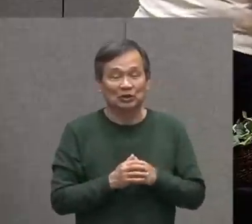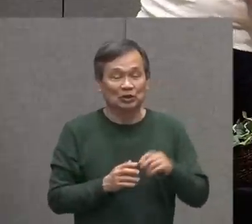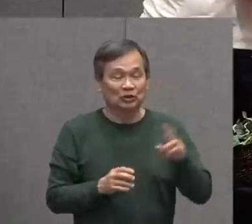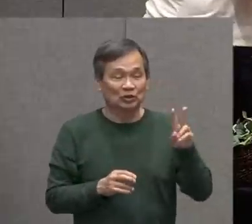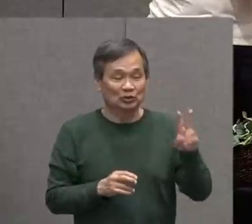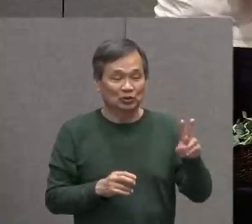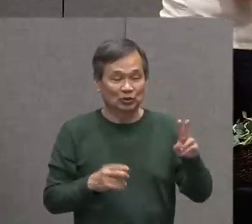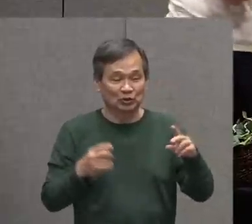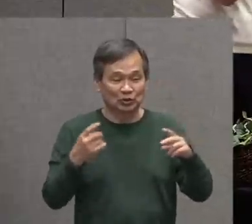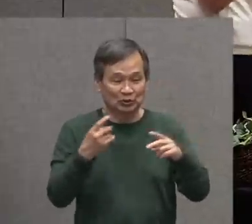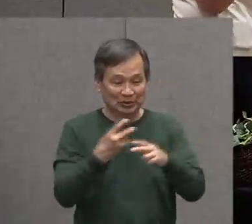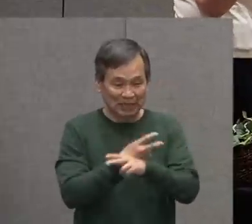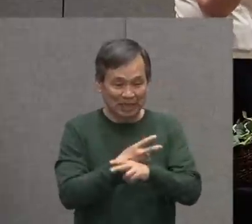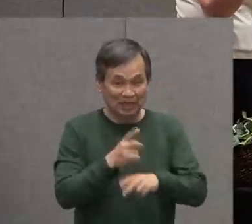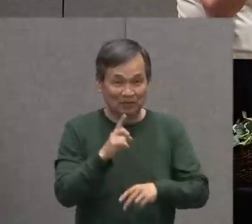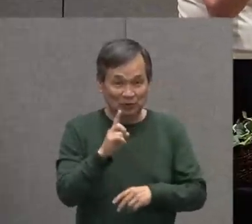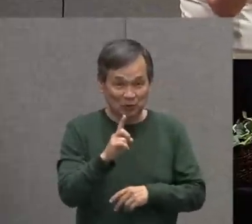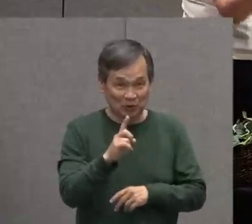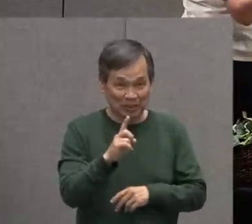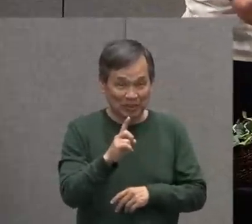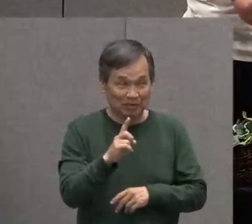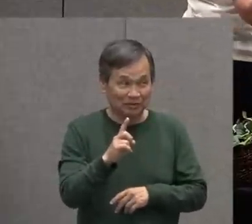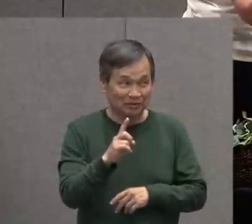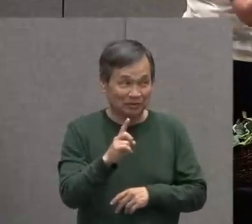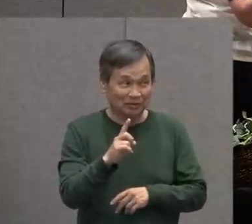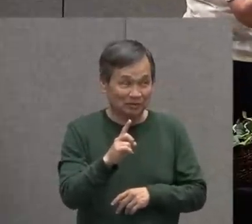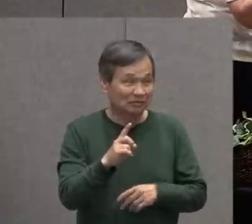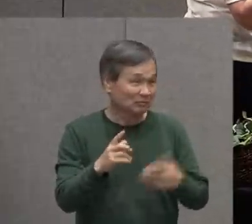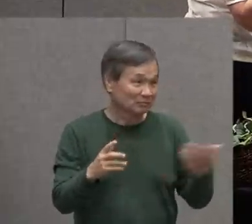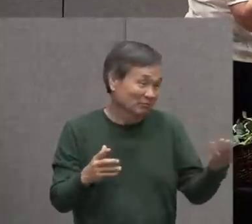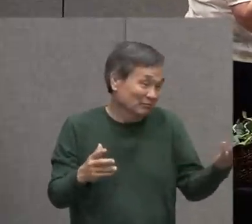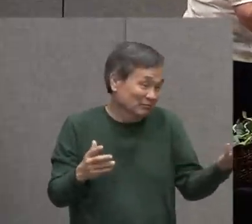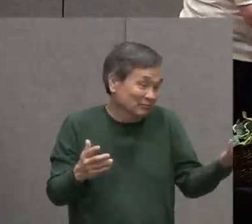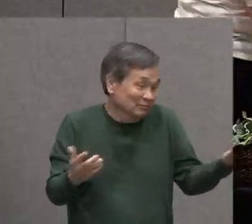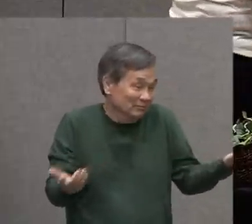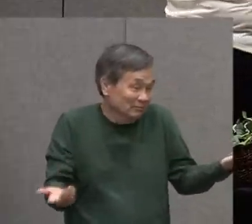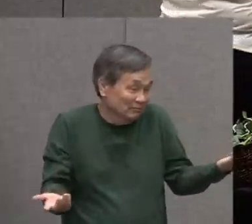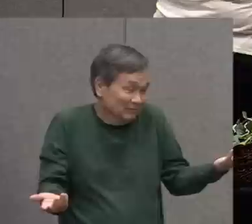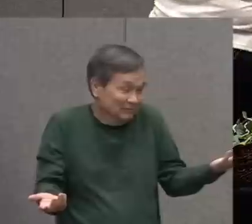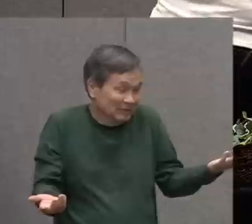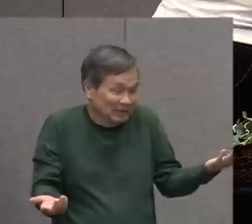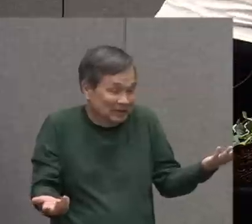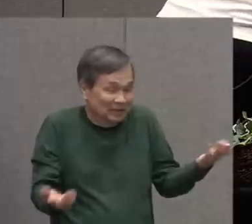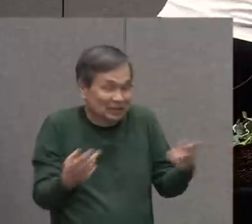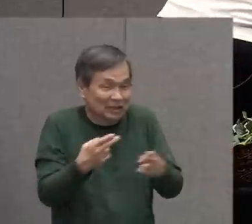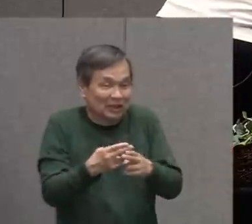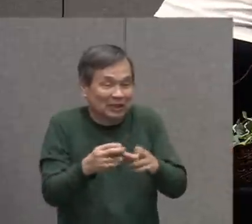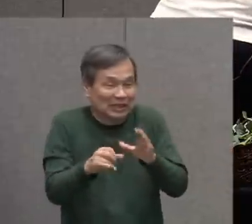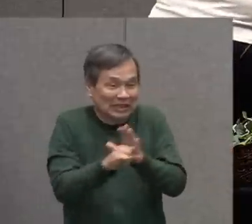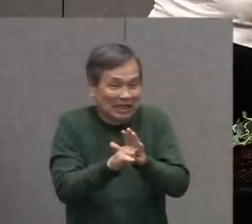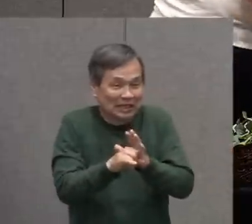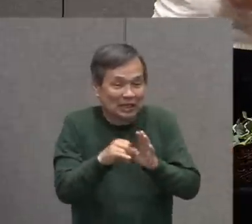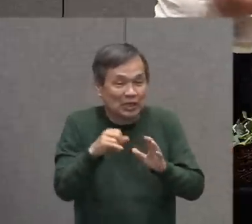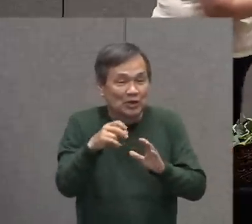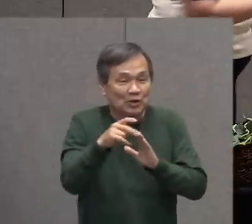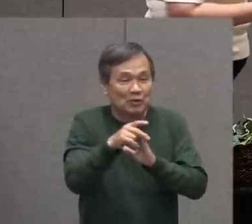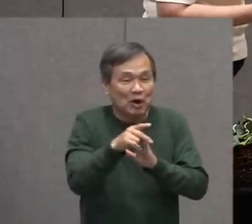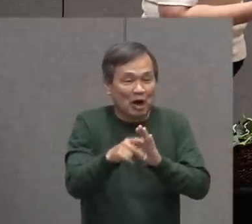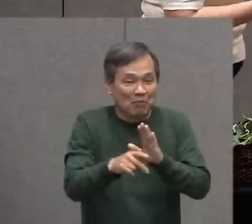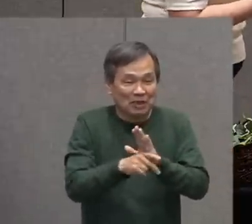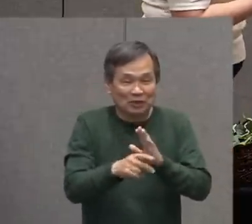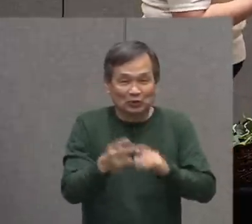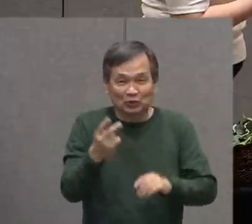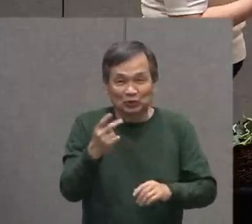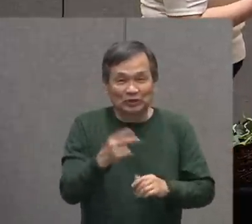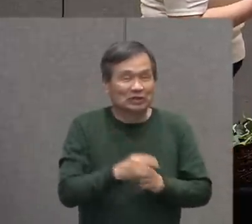2 times 1. And if we know our identity property, that's just going to be 2. So somehow I need to fill